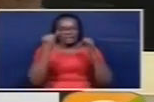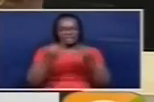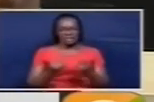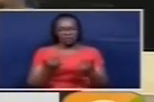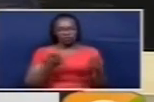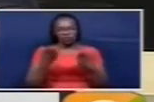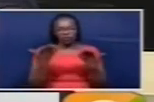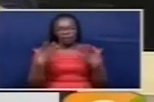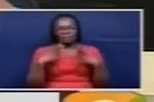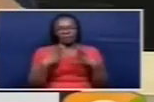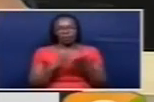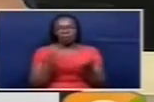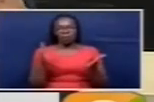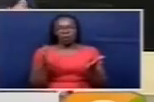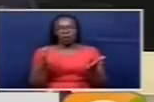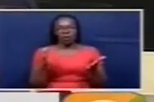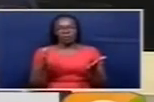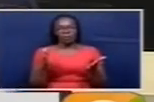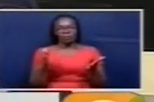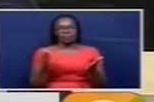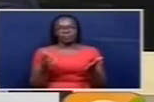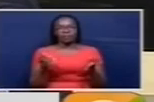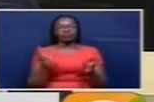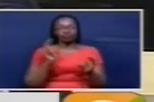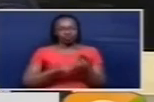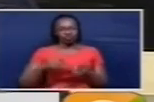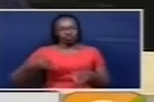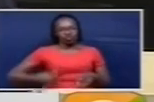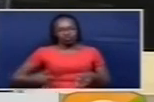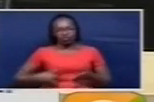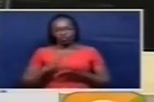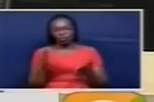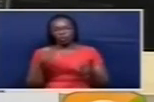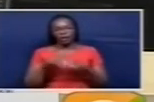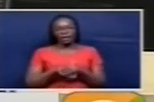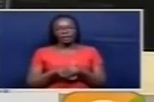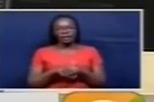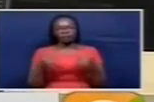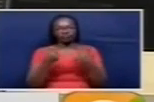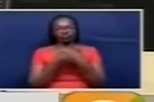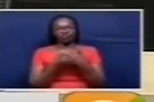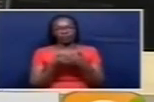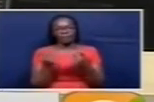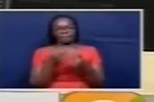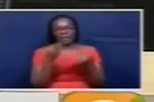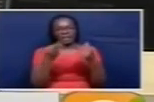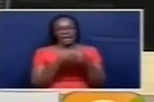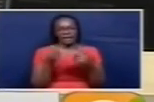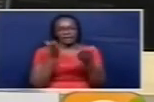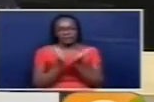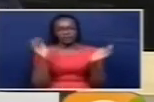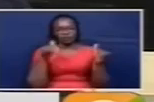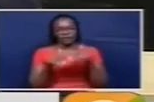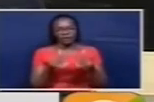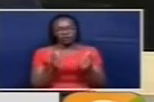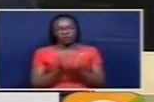lot of people are embracing youthful faces in the race for seats. So that's in the August polls. We've been